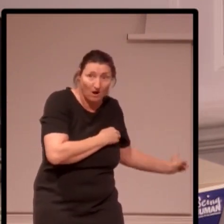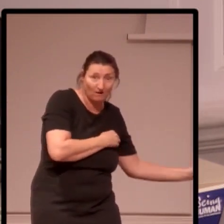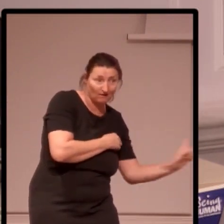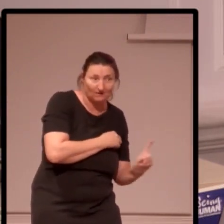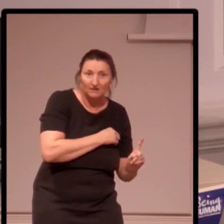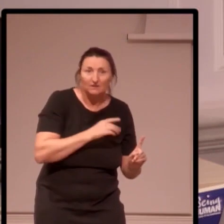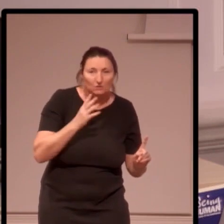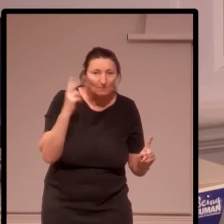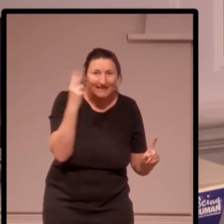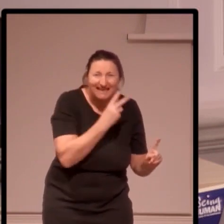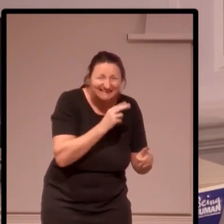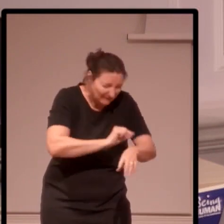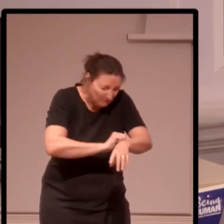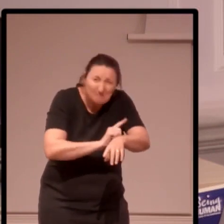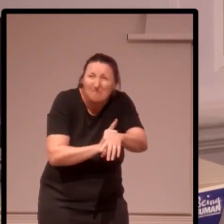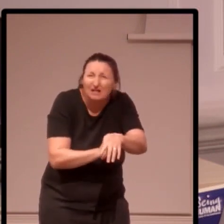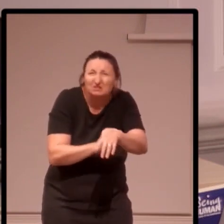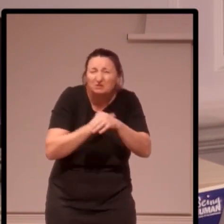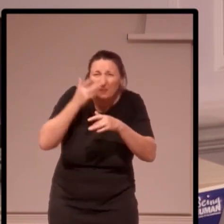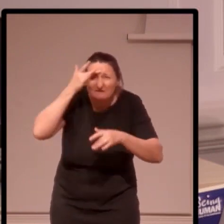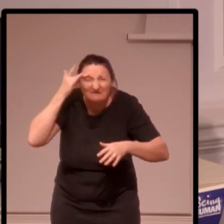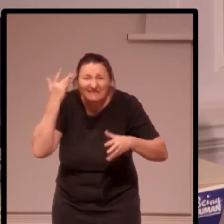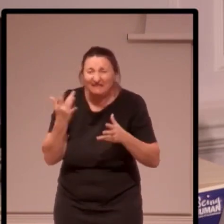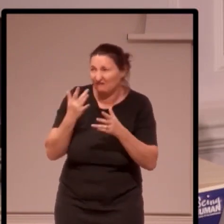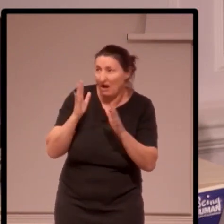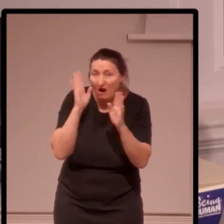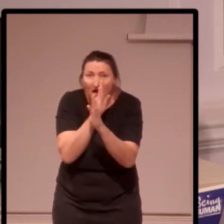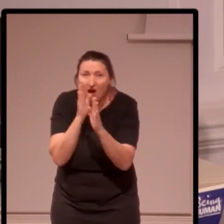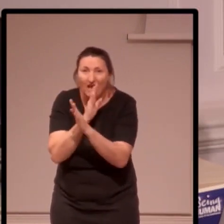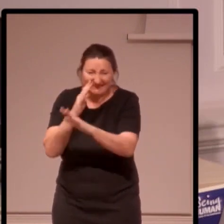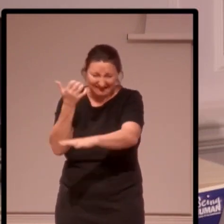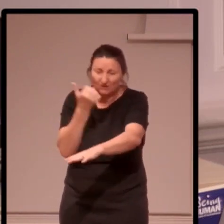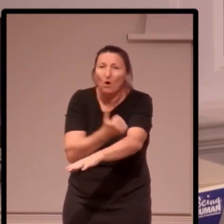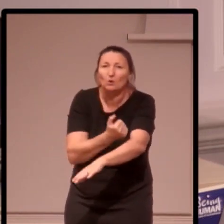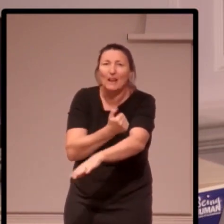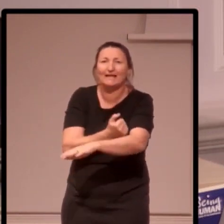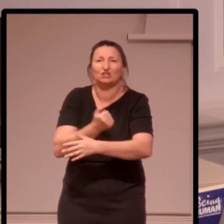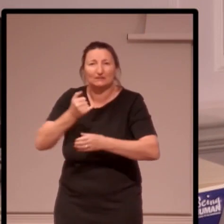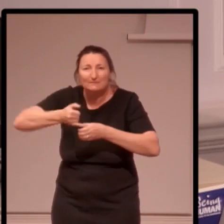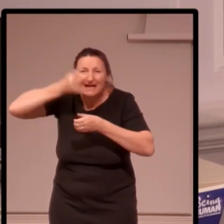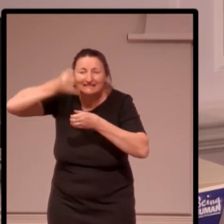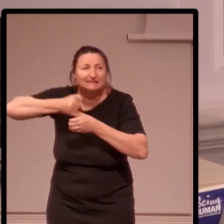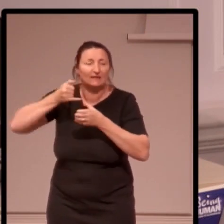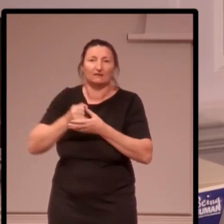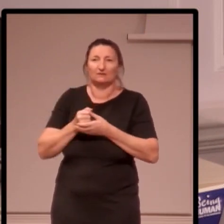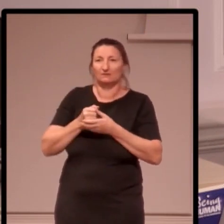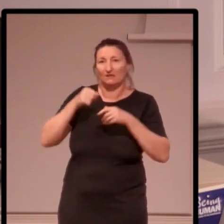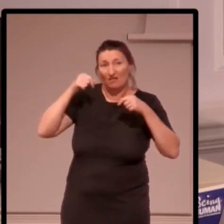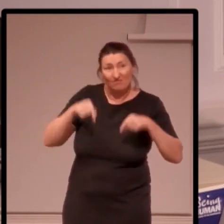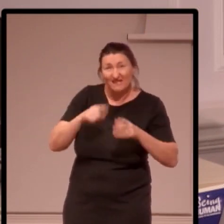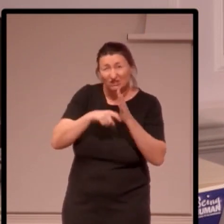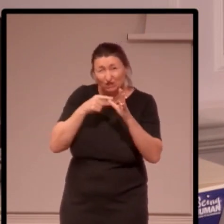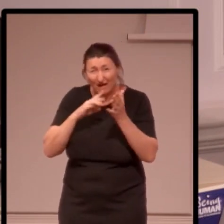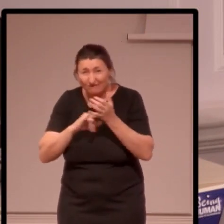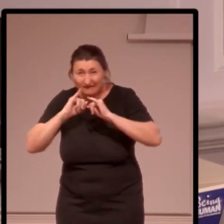you, all pustules and fever. Here then, inoculations and general dispensary. This January has been